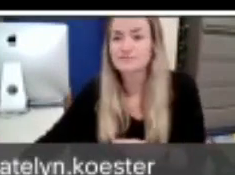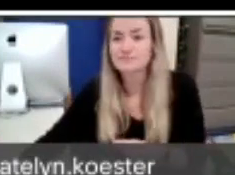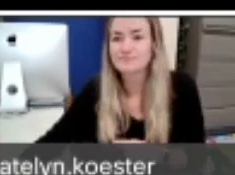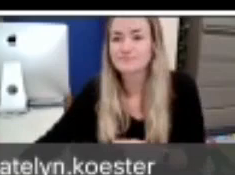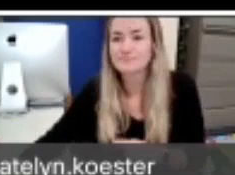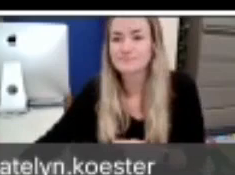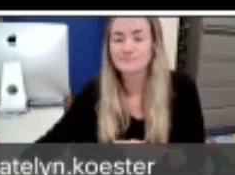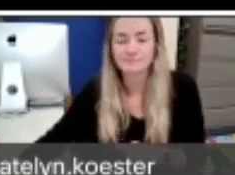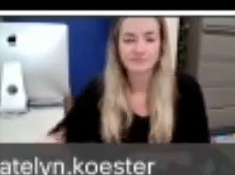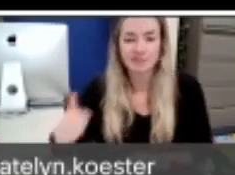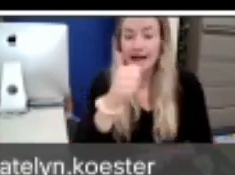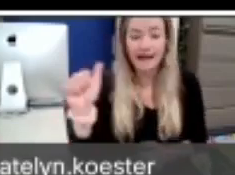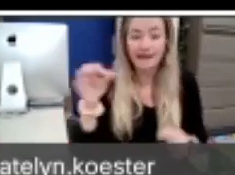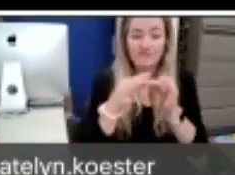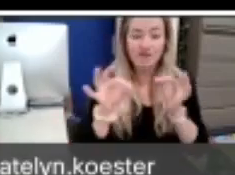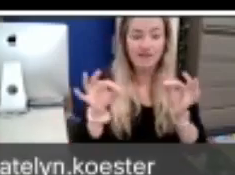Sure.